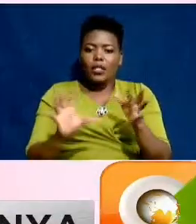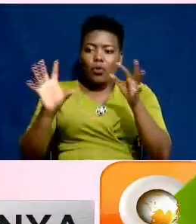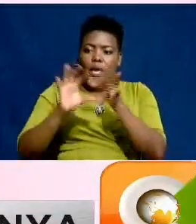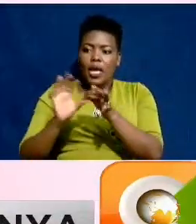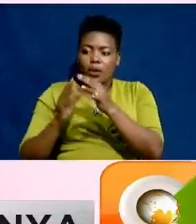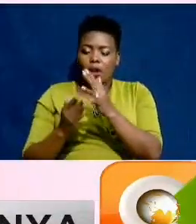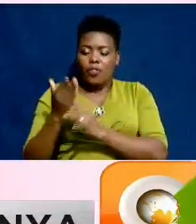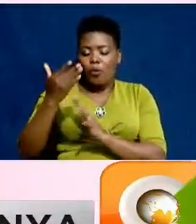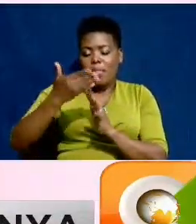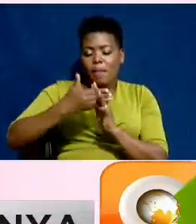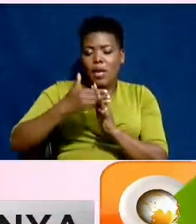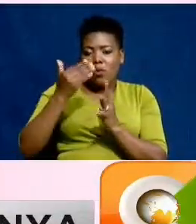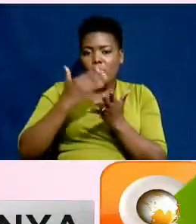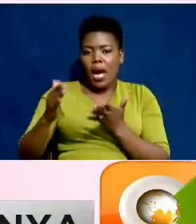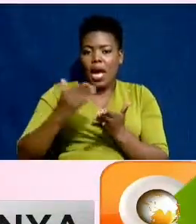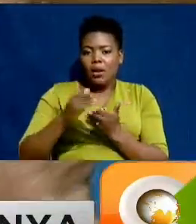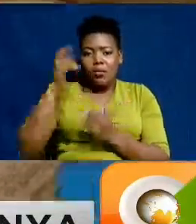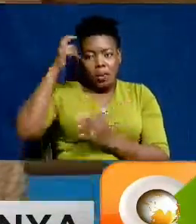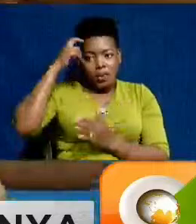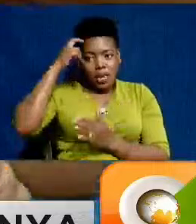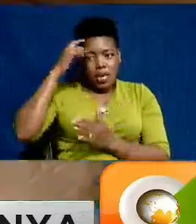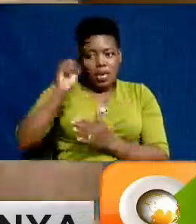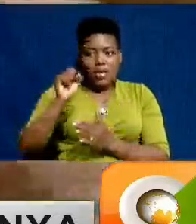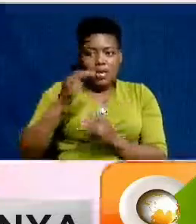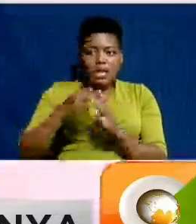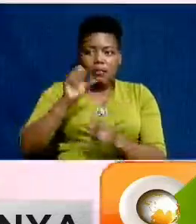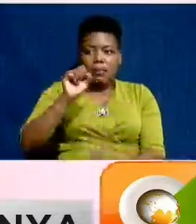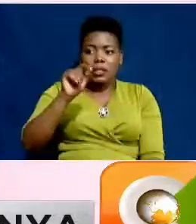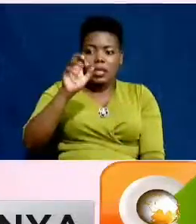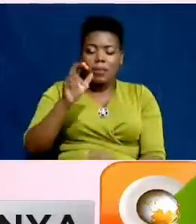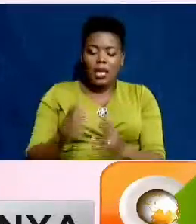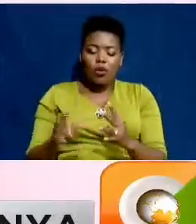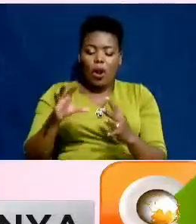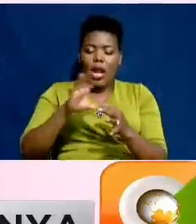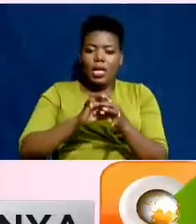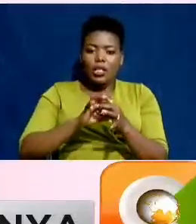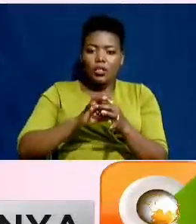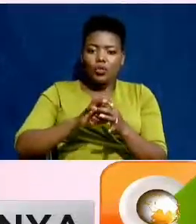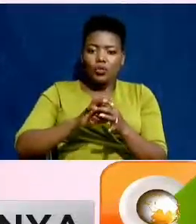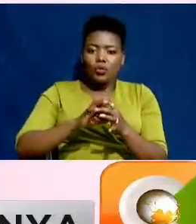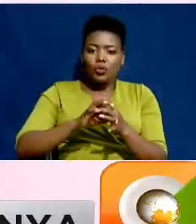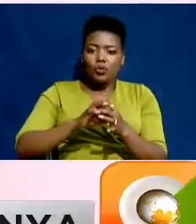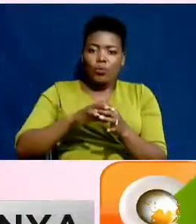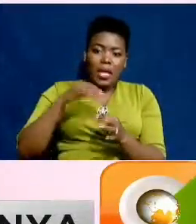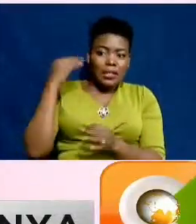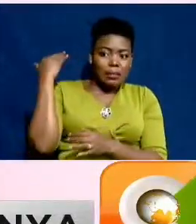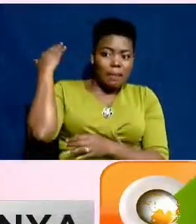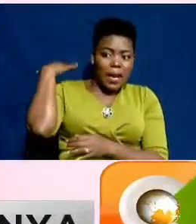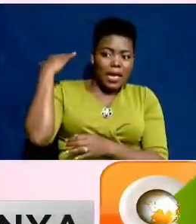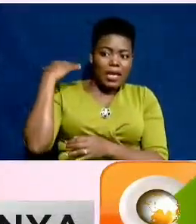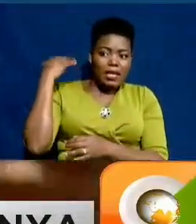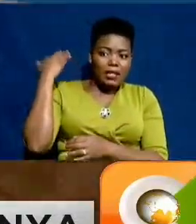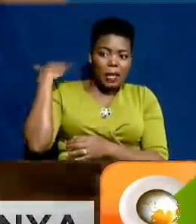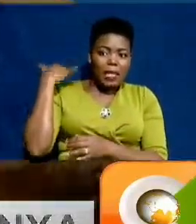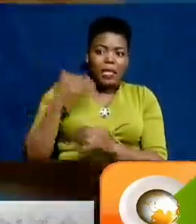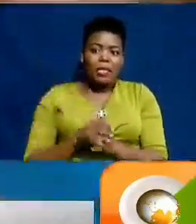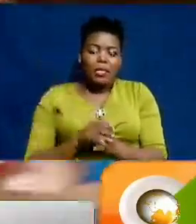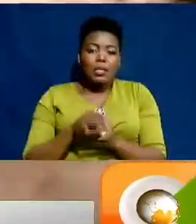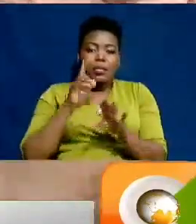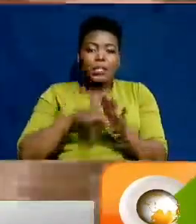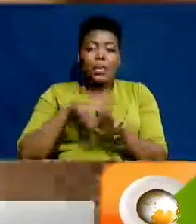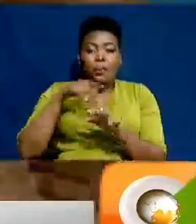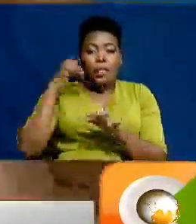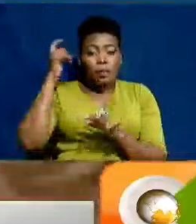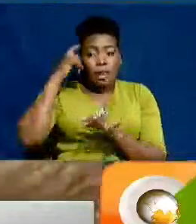the middle part of the brain here, we call it the brainstem. This connects into the spinal cord through the brainstem. So clinically, when the brain